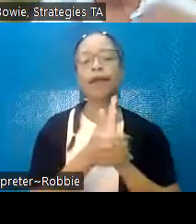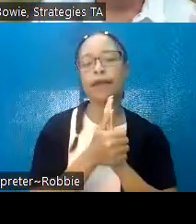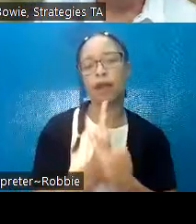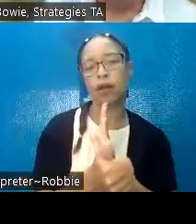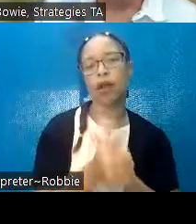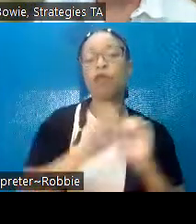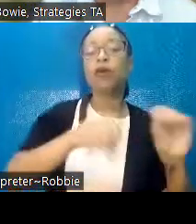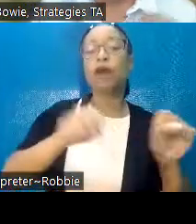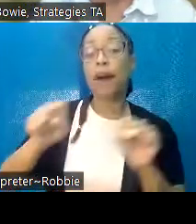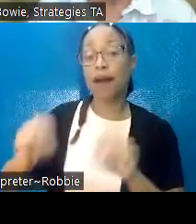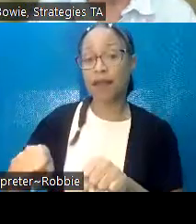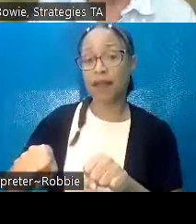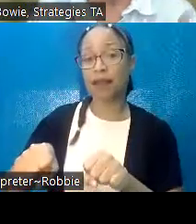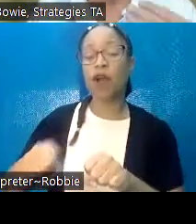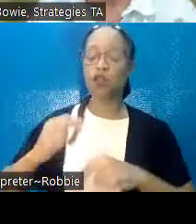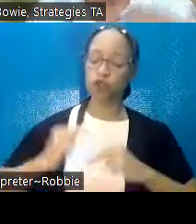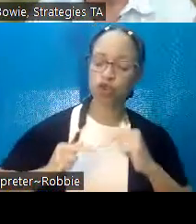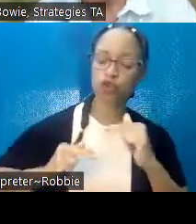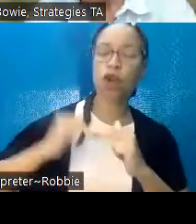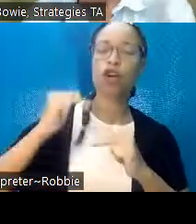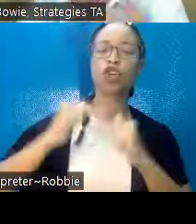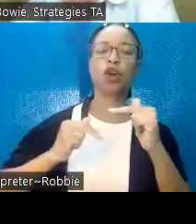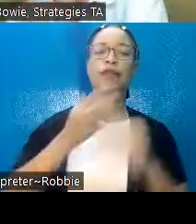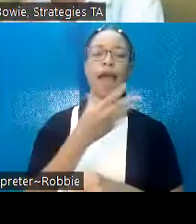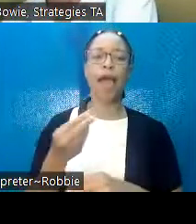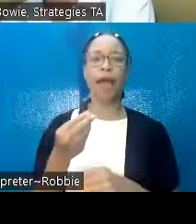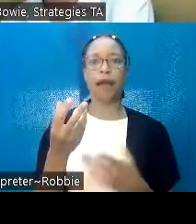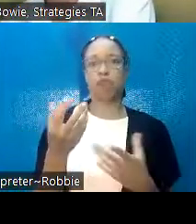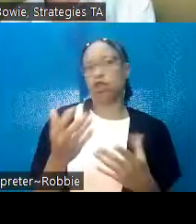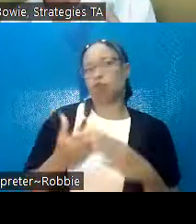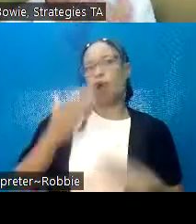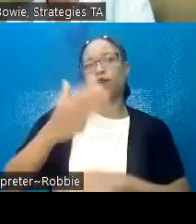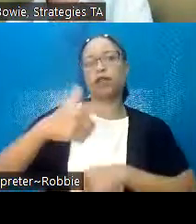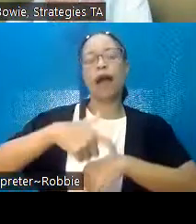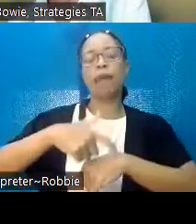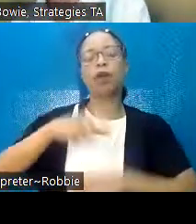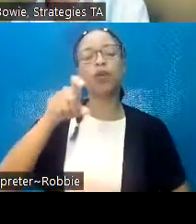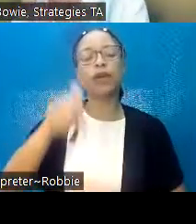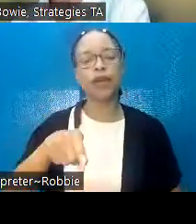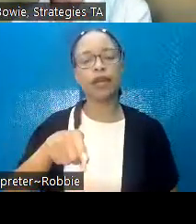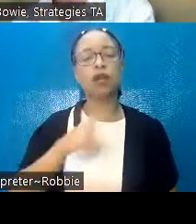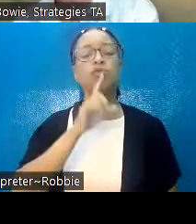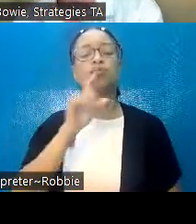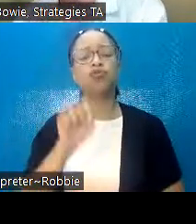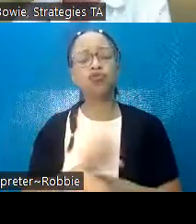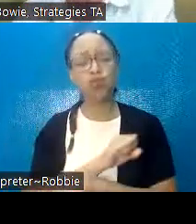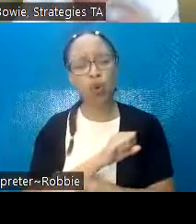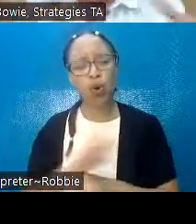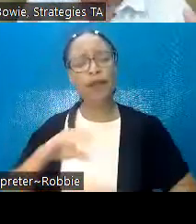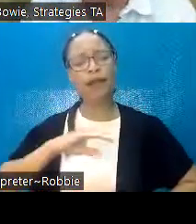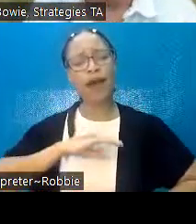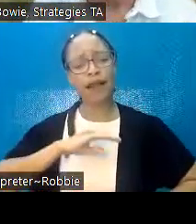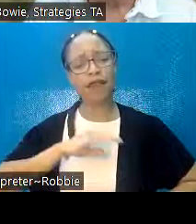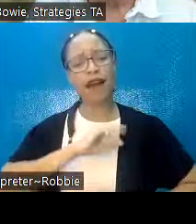capacities, structures, and processes that you will need over time in order to truly fulfill a change in